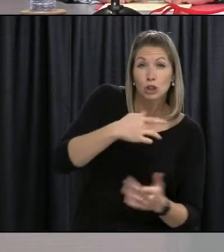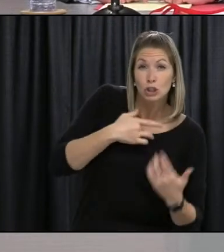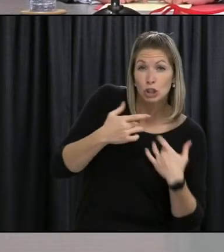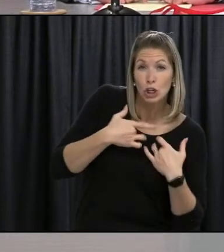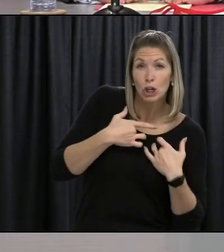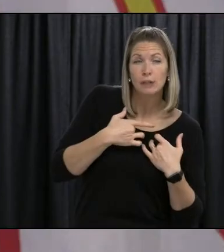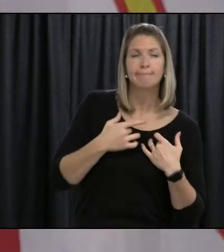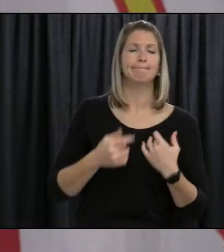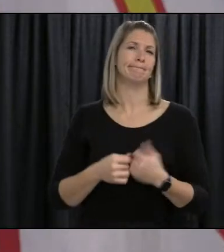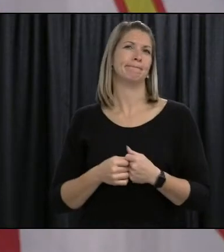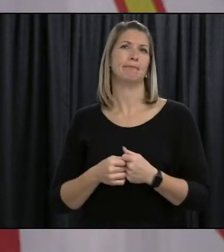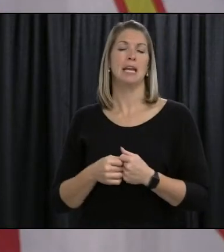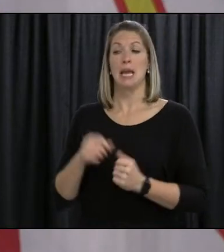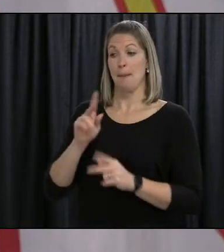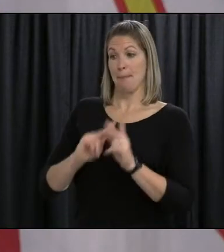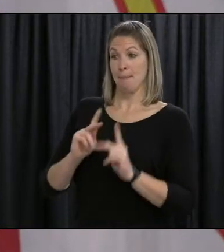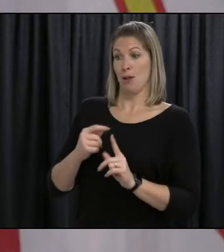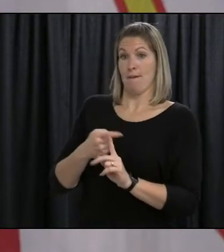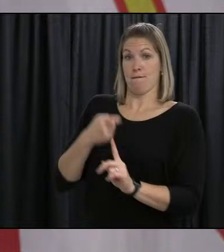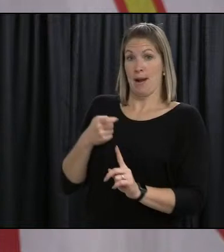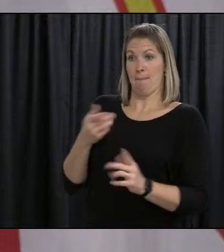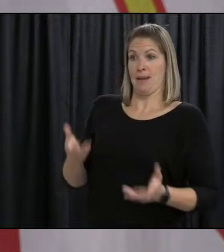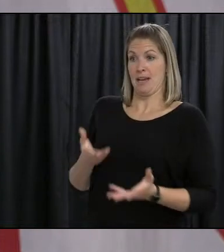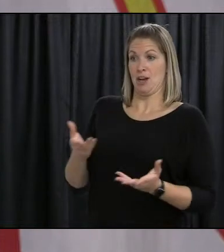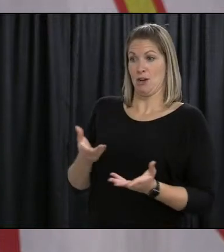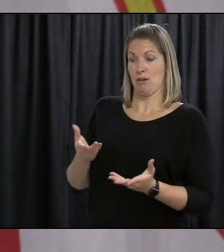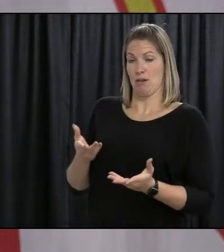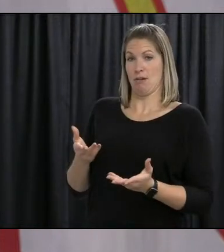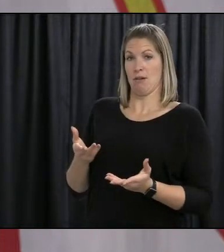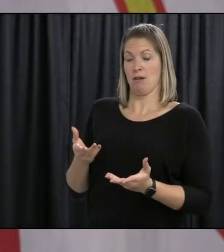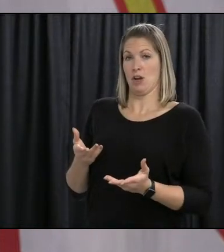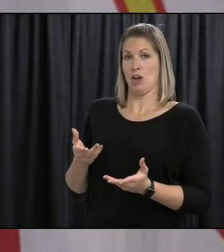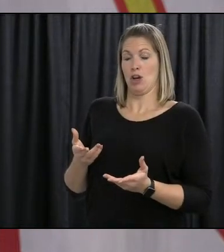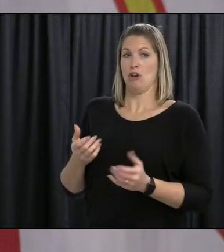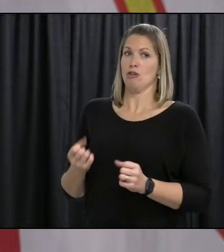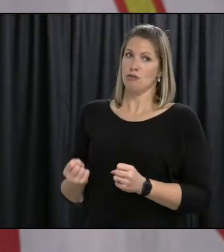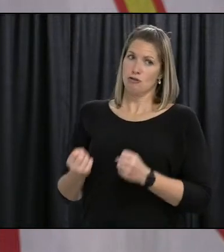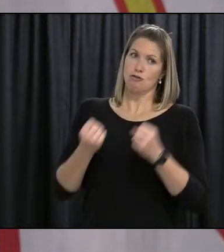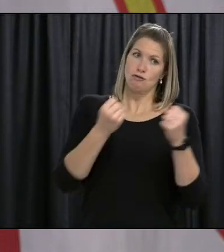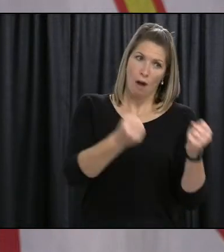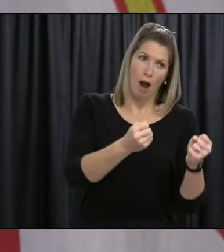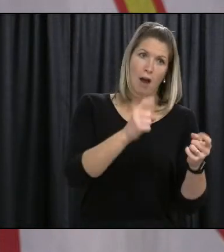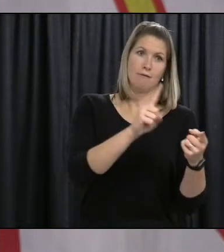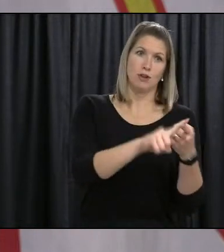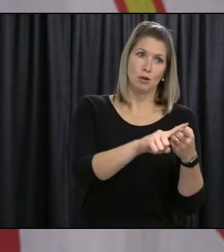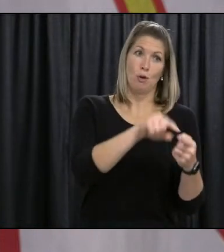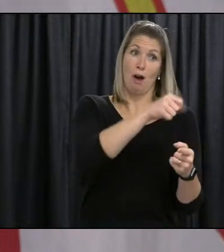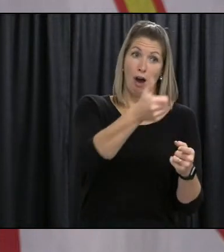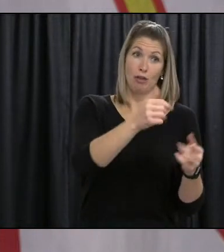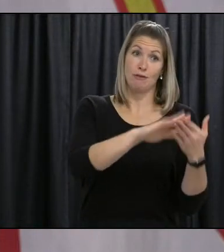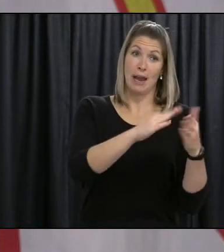people from Newfoundland and Labrador traveling elsewhere in Newfoundland and Labrador, we've certainly had,